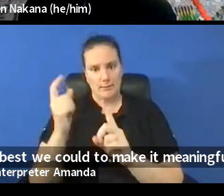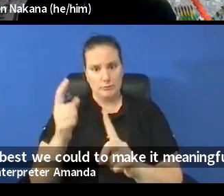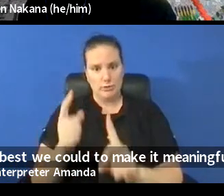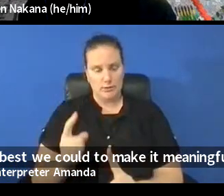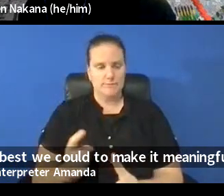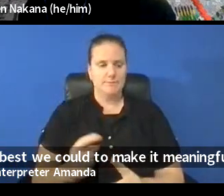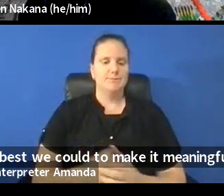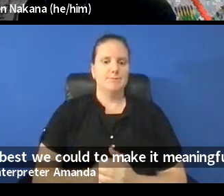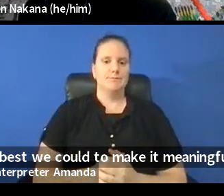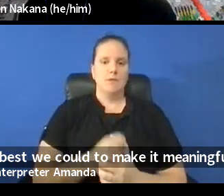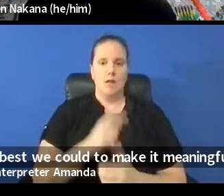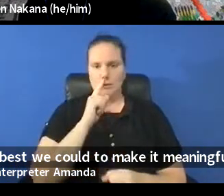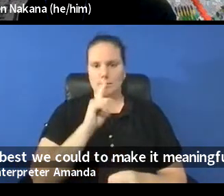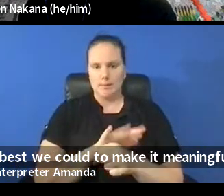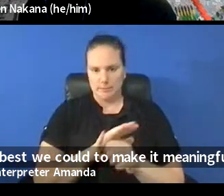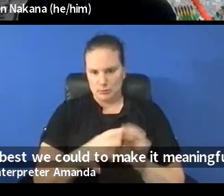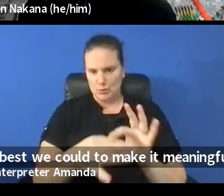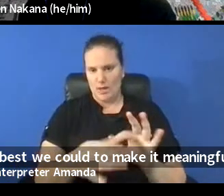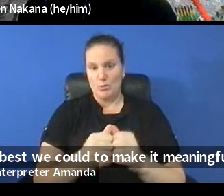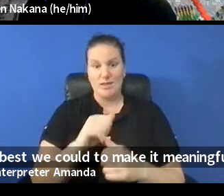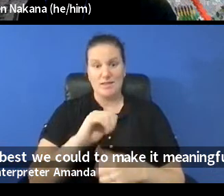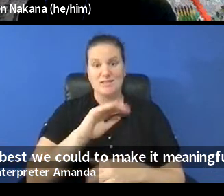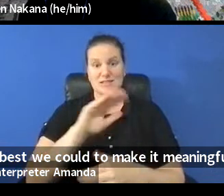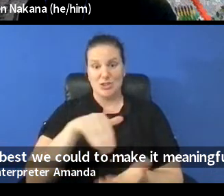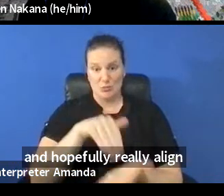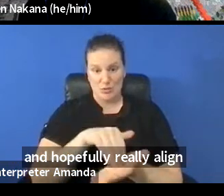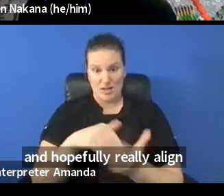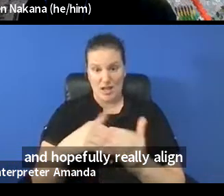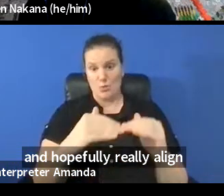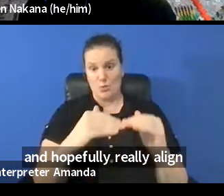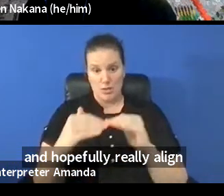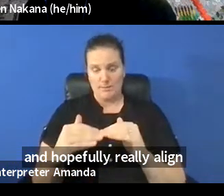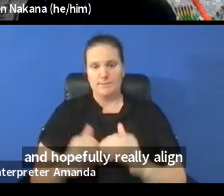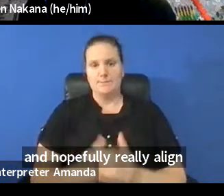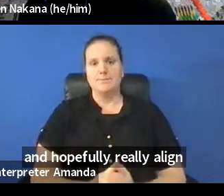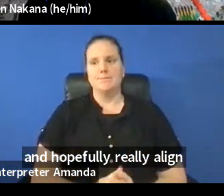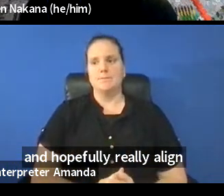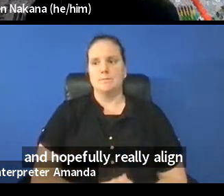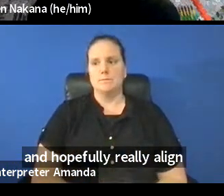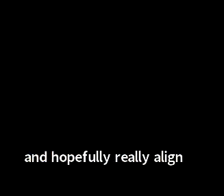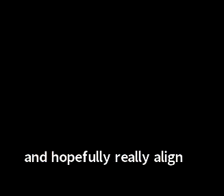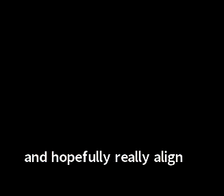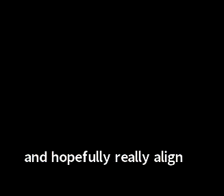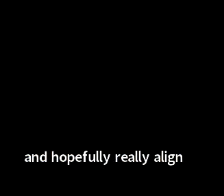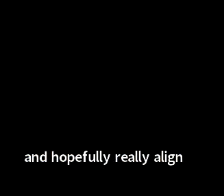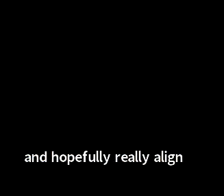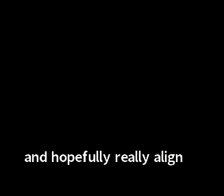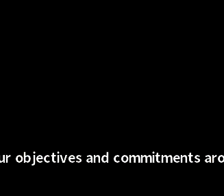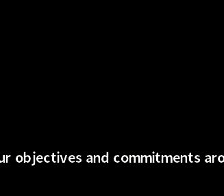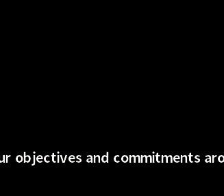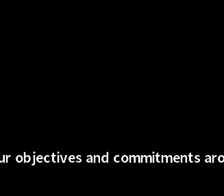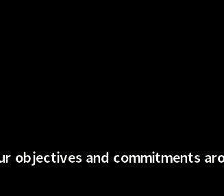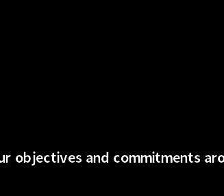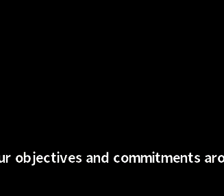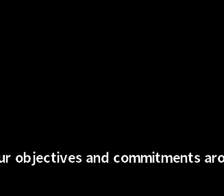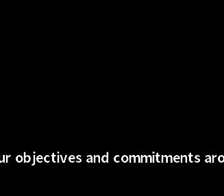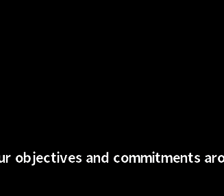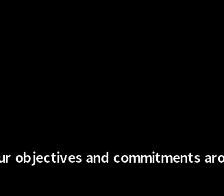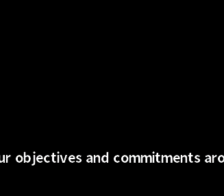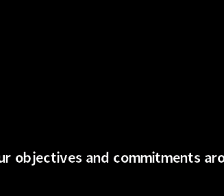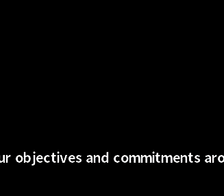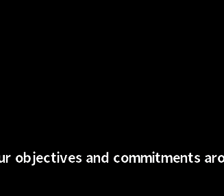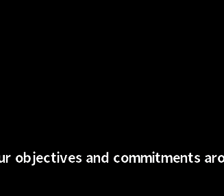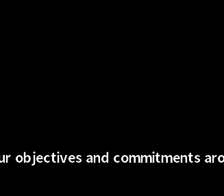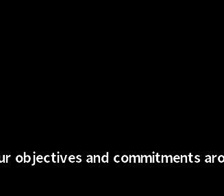and our commitments around centering equity. So let me pull up this document.